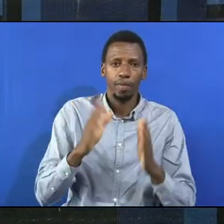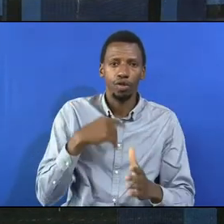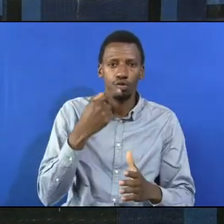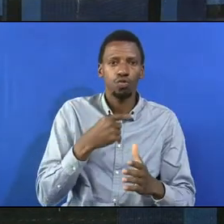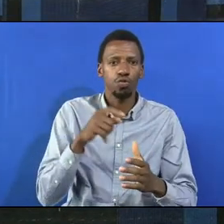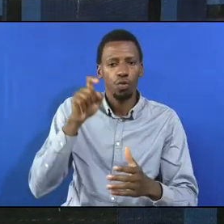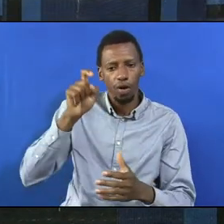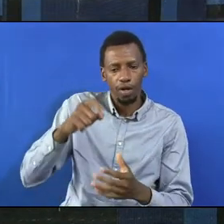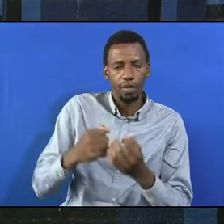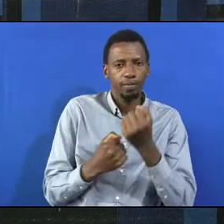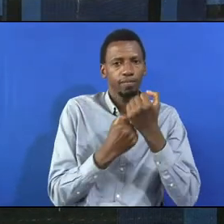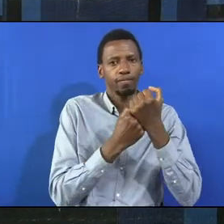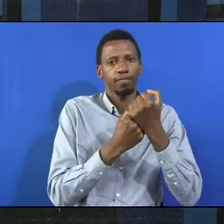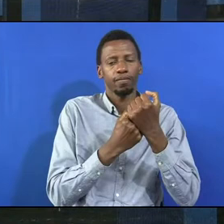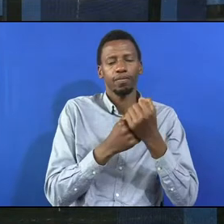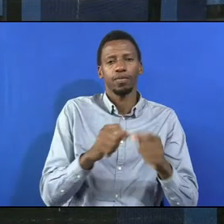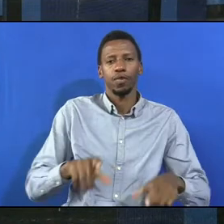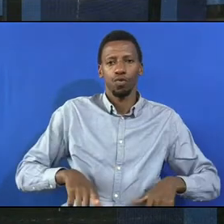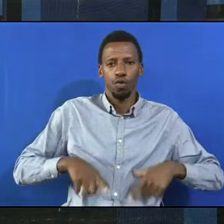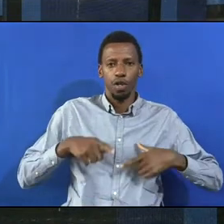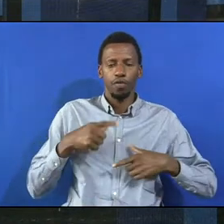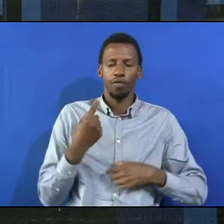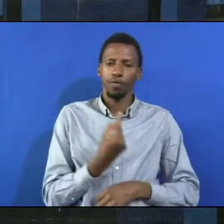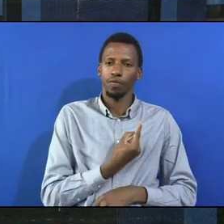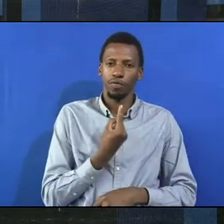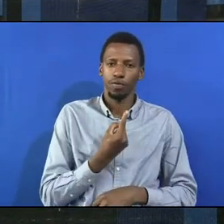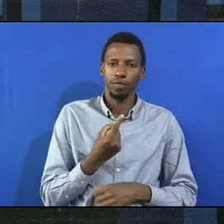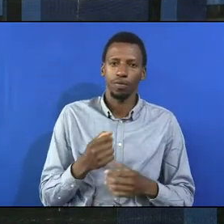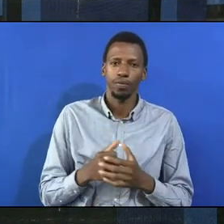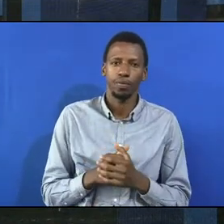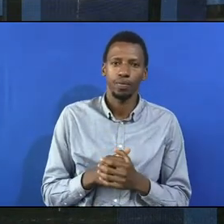enabling to live a single life?